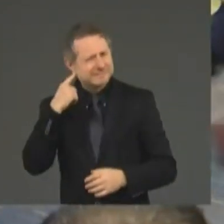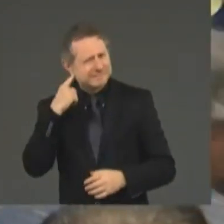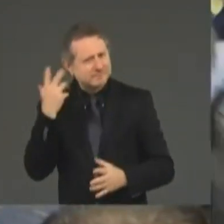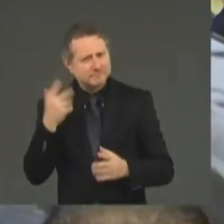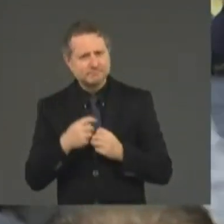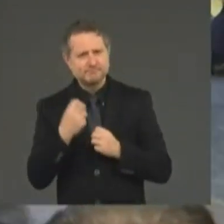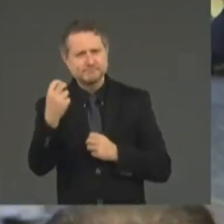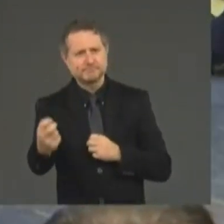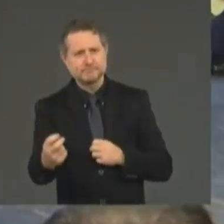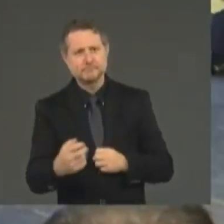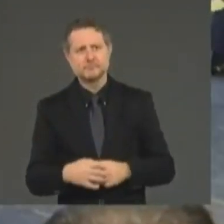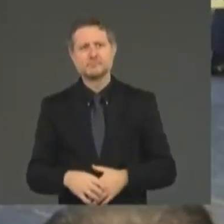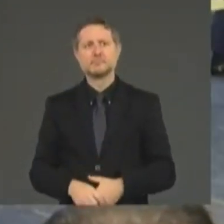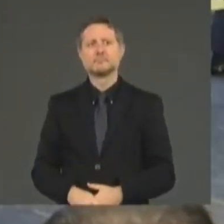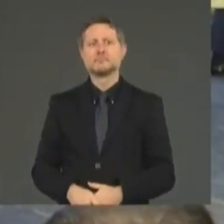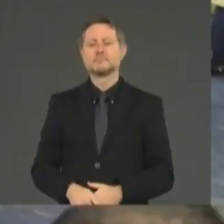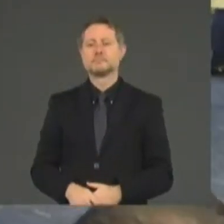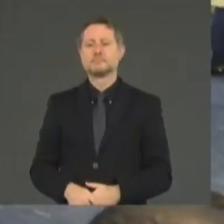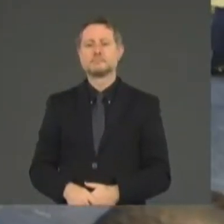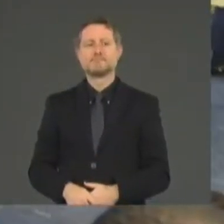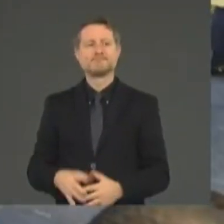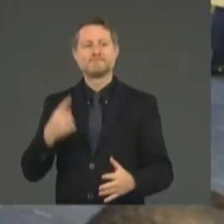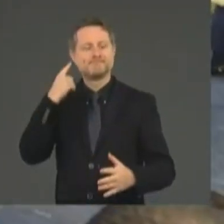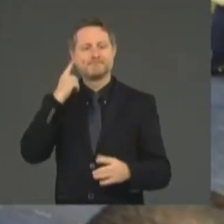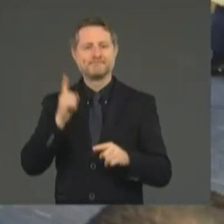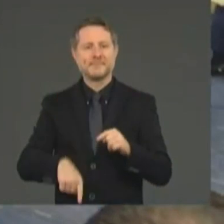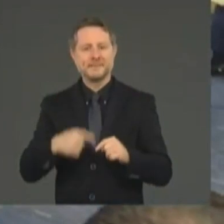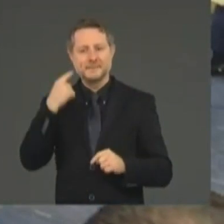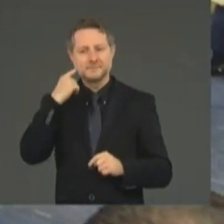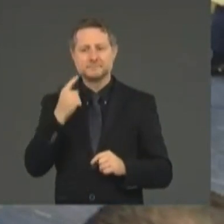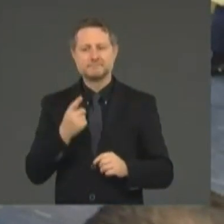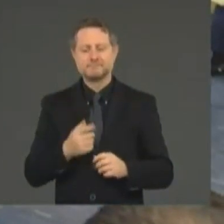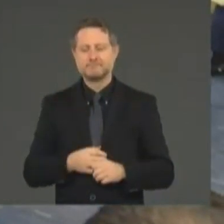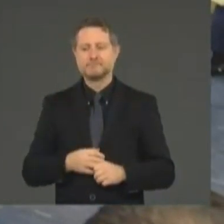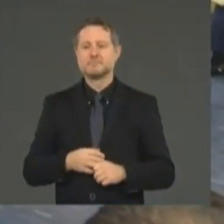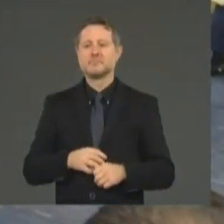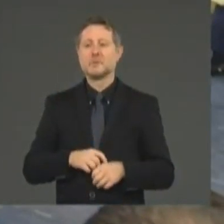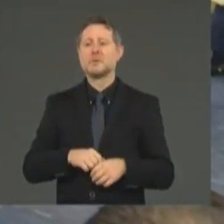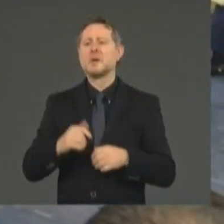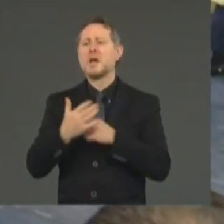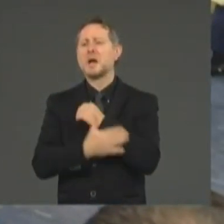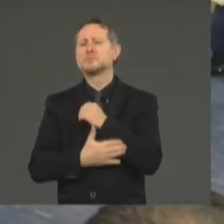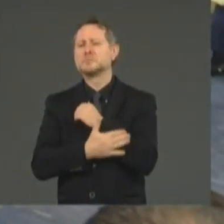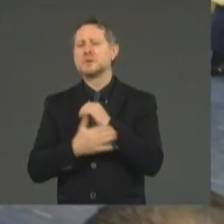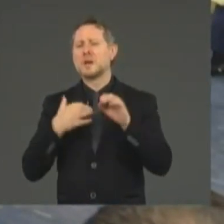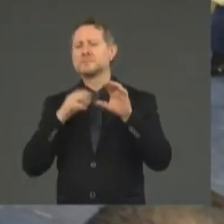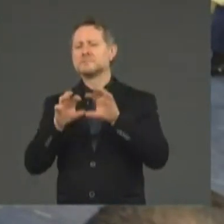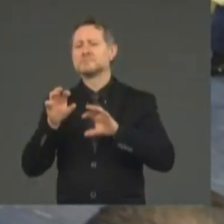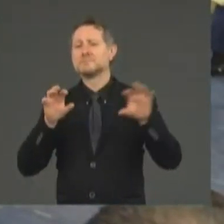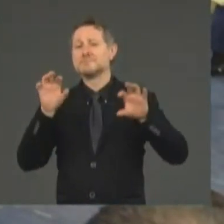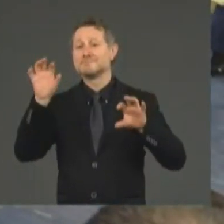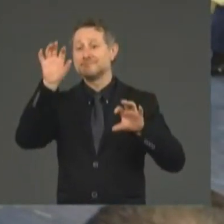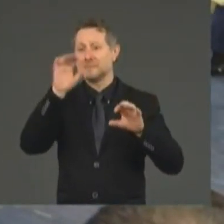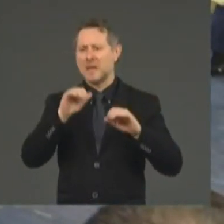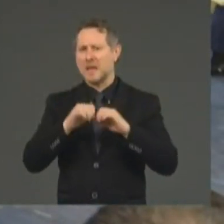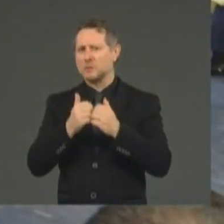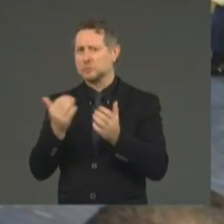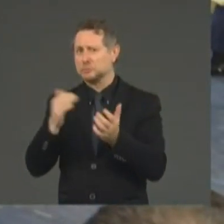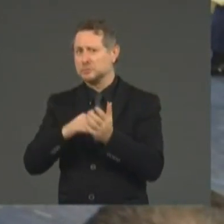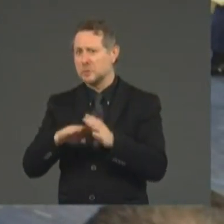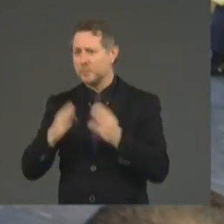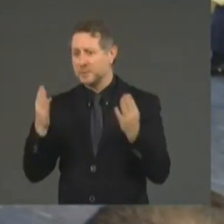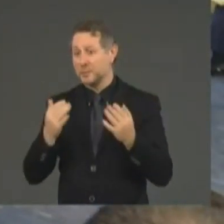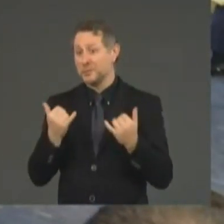there been any thought given to publicly posting the county breakdown as far as the reopening metrics go? Because right now, those aren't